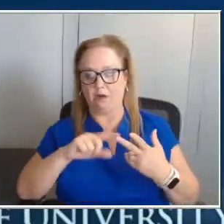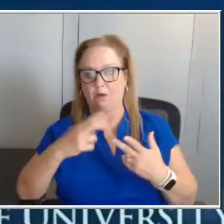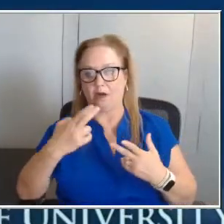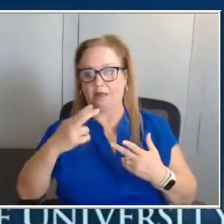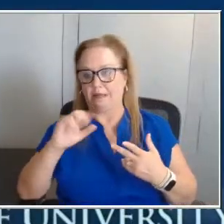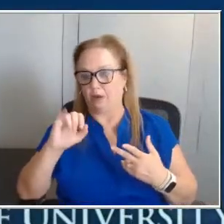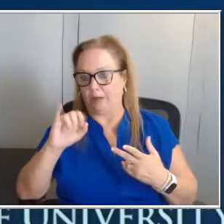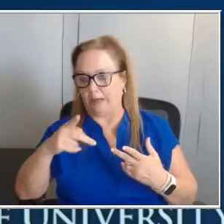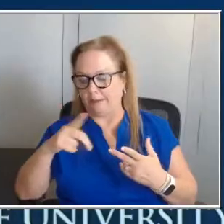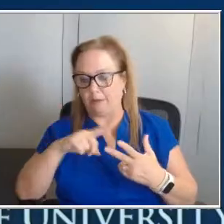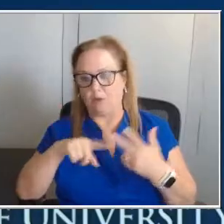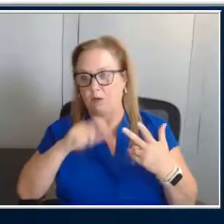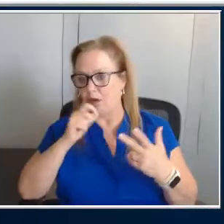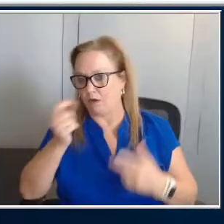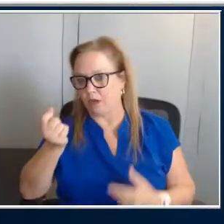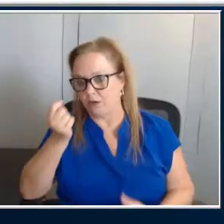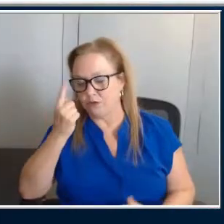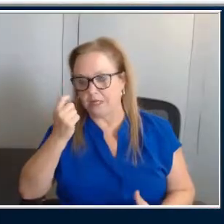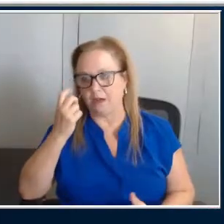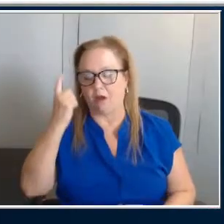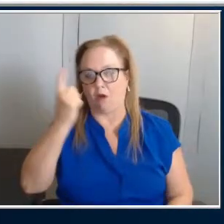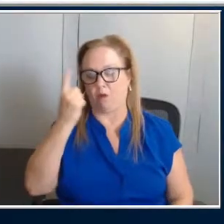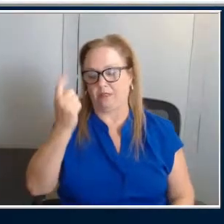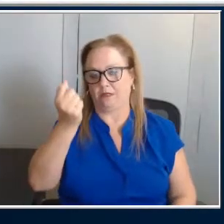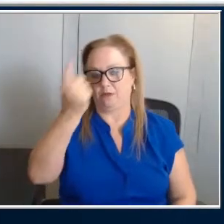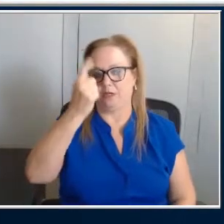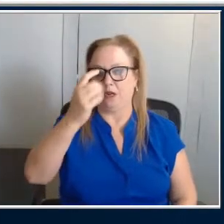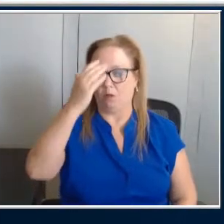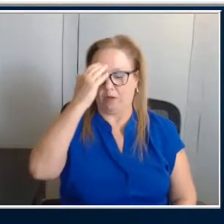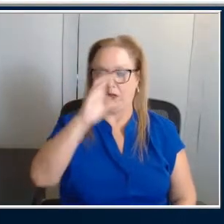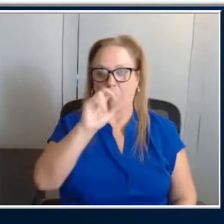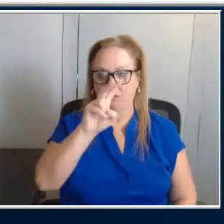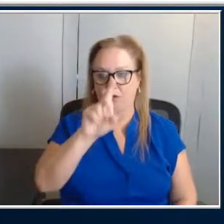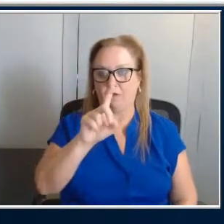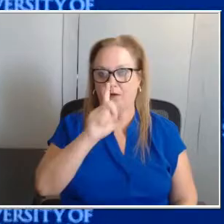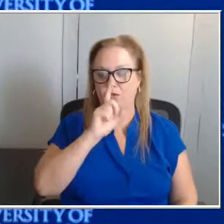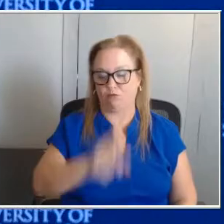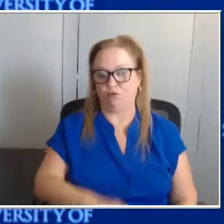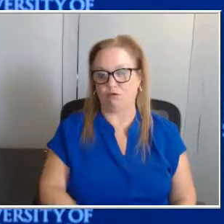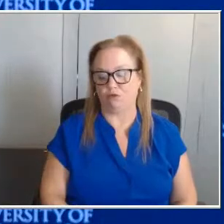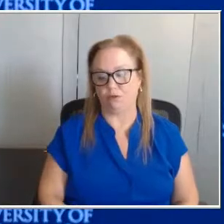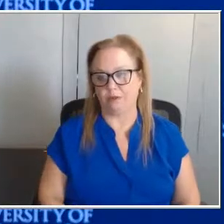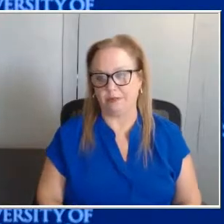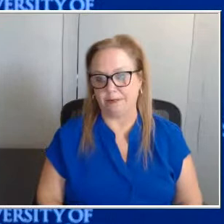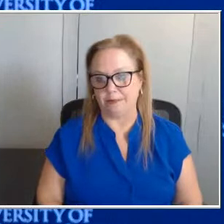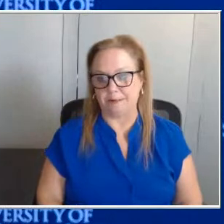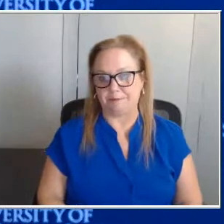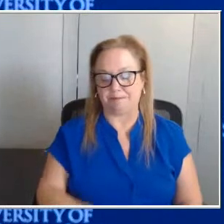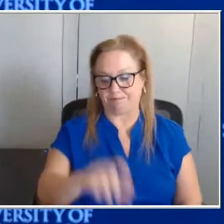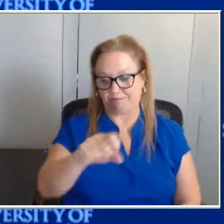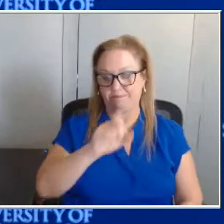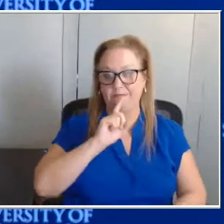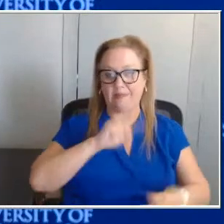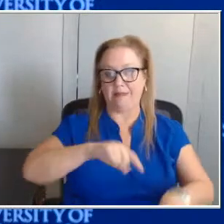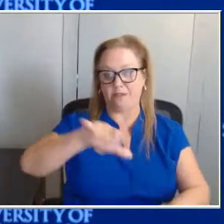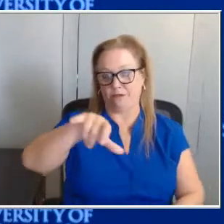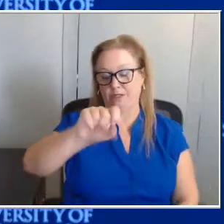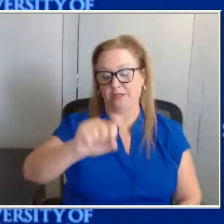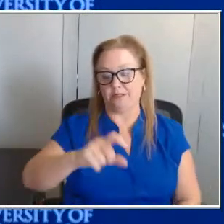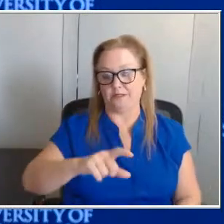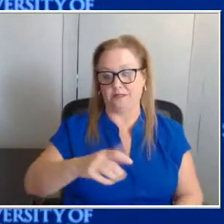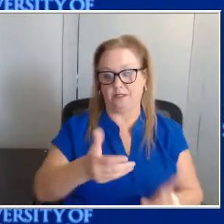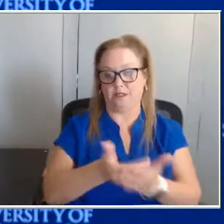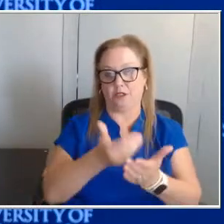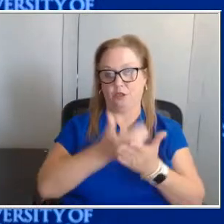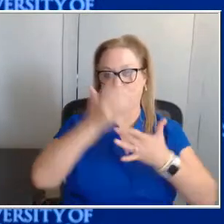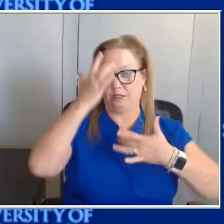always understand what that is. We certainly knew it was true with COVID, though. Yeah, and I think the answer is yes. I think number one, it's a new disease.